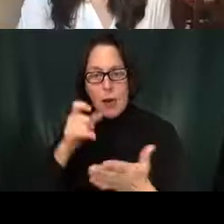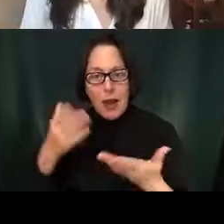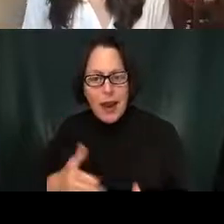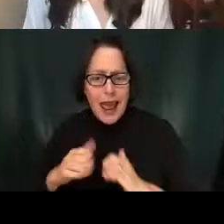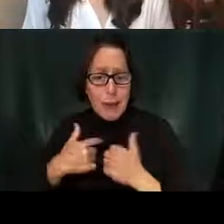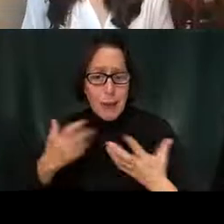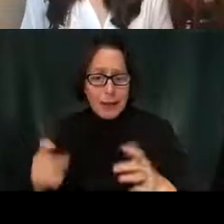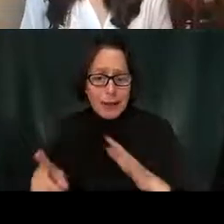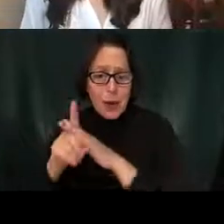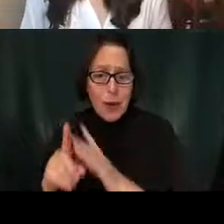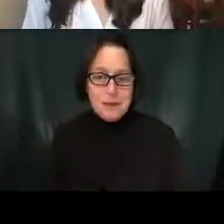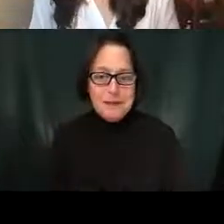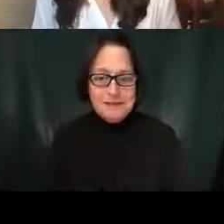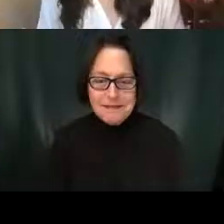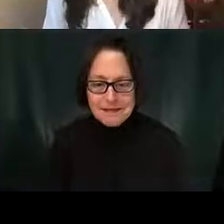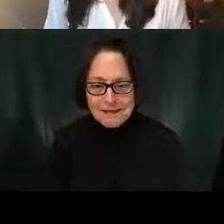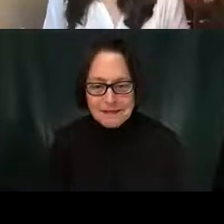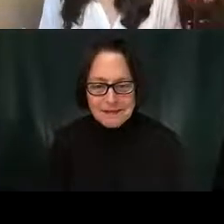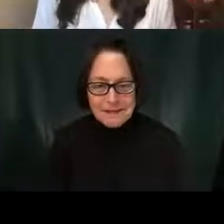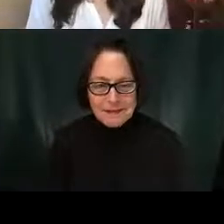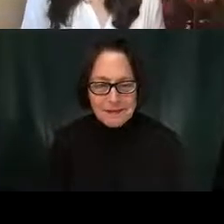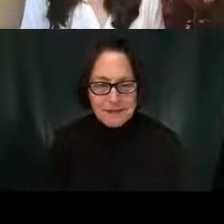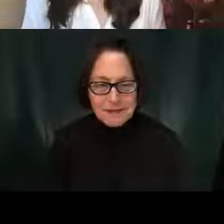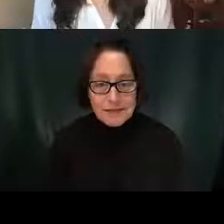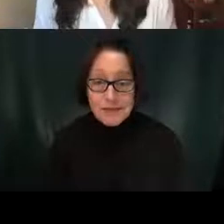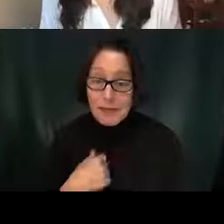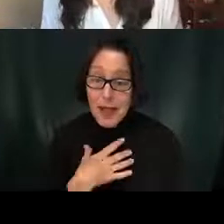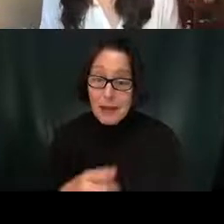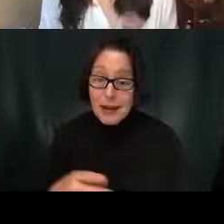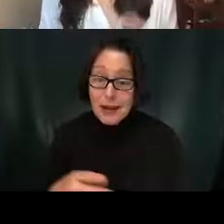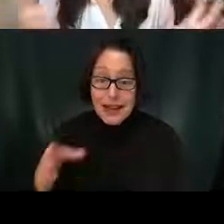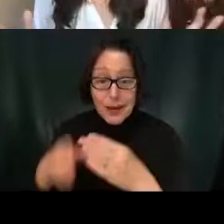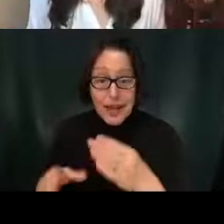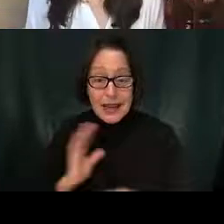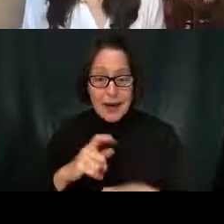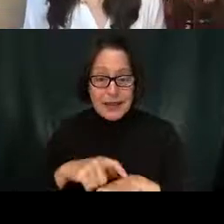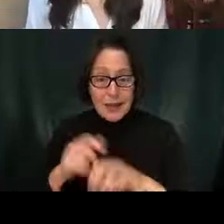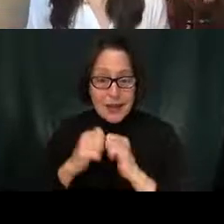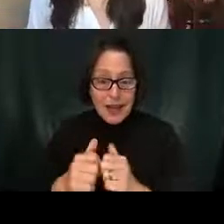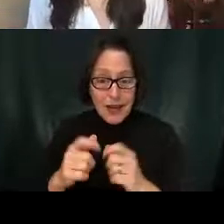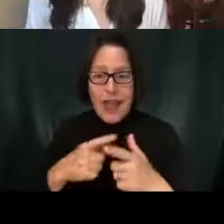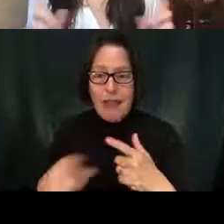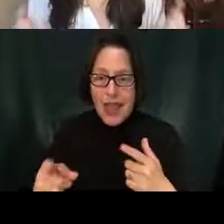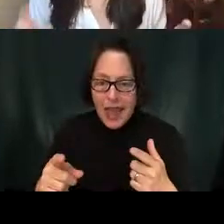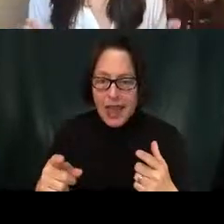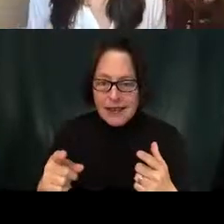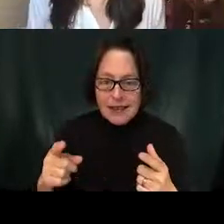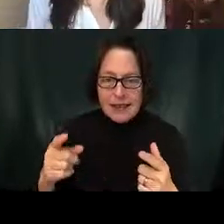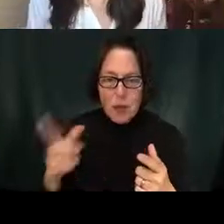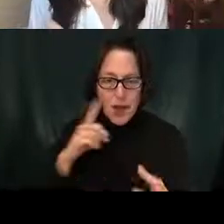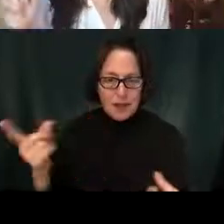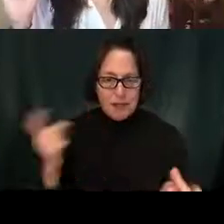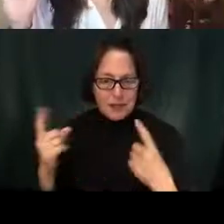up. So I'd like to end our time together today, and then we'll move into questions with you setting your